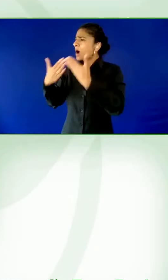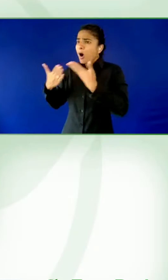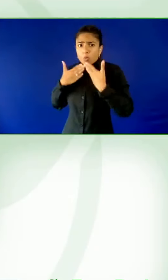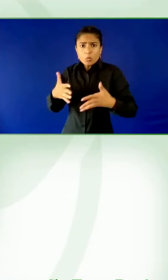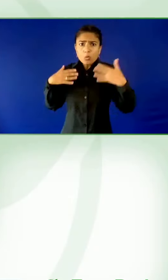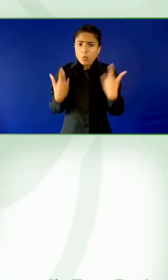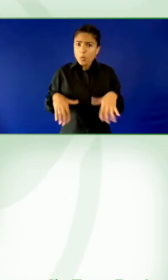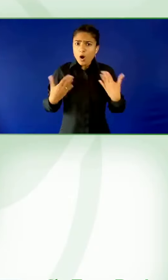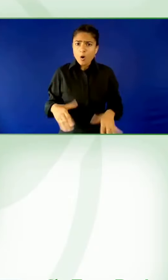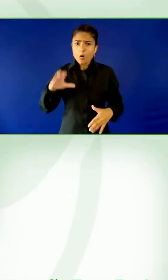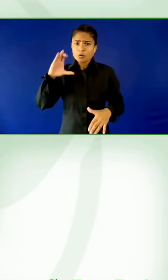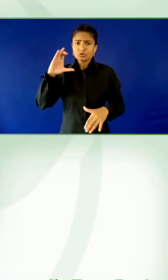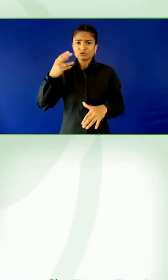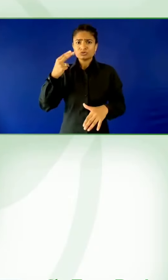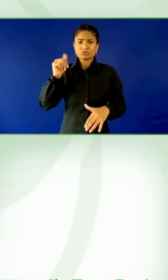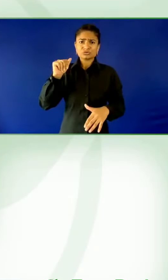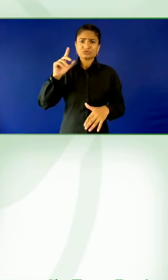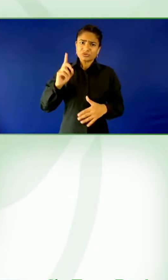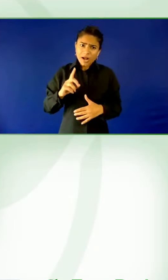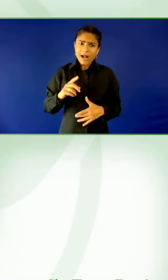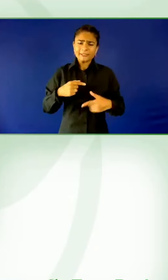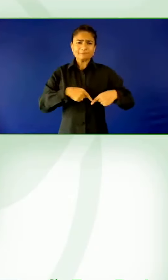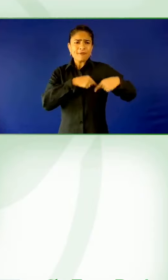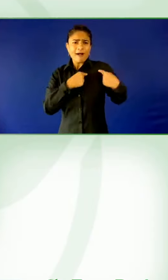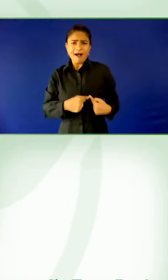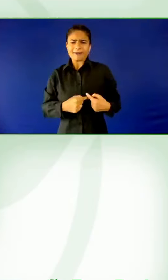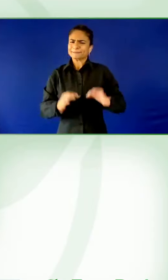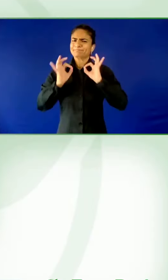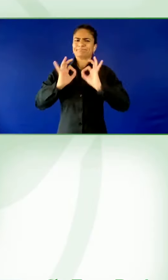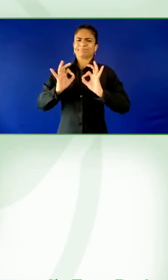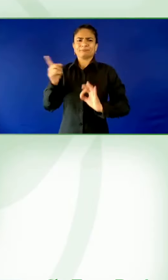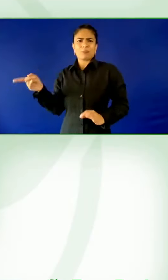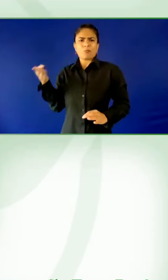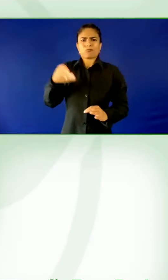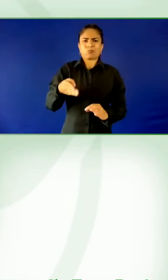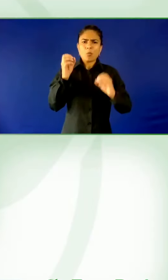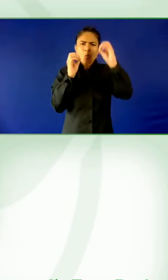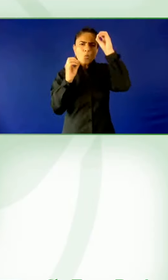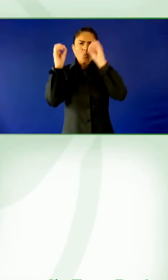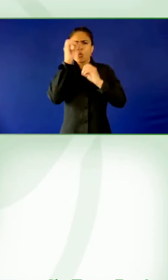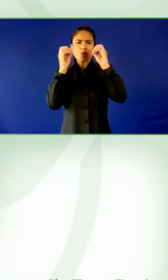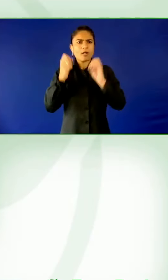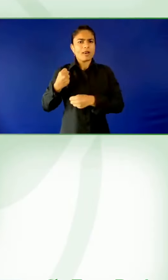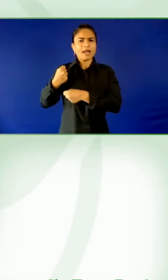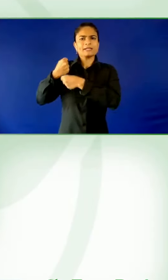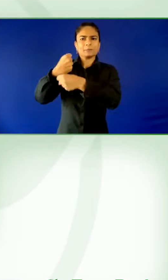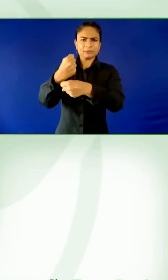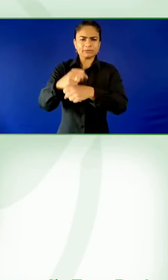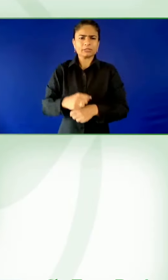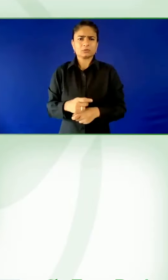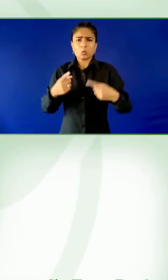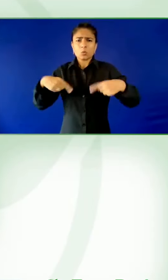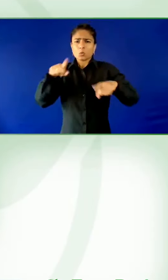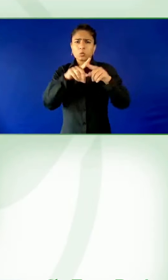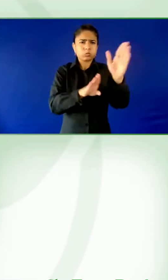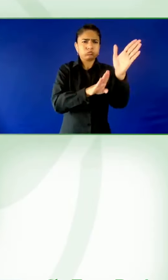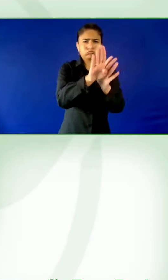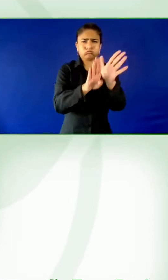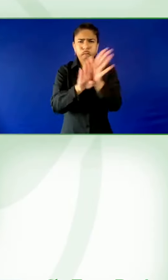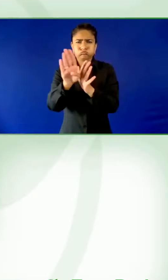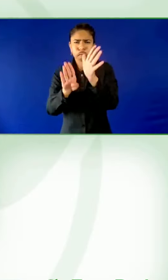the diversity and inclusion space. And I think it's really important that you get a chance to see the people who are